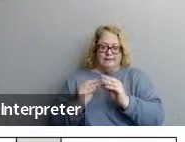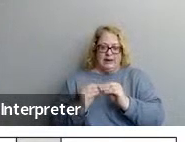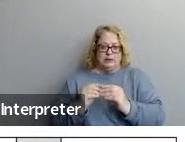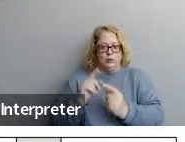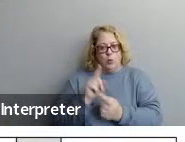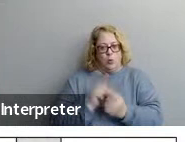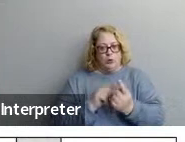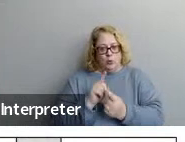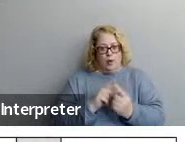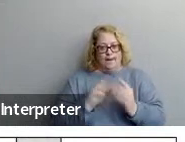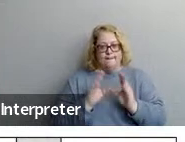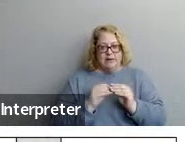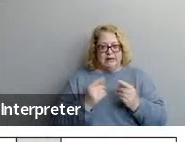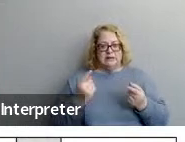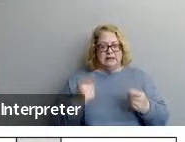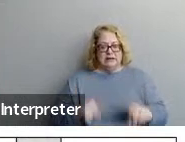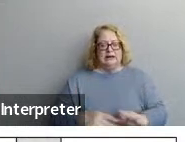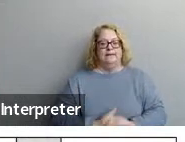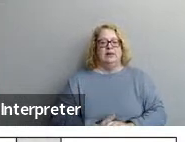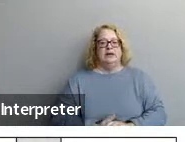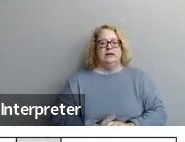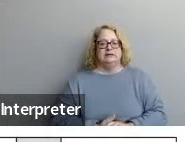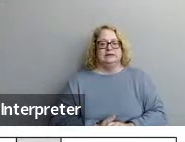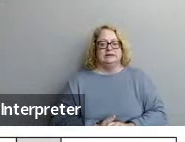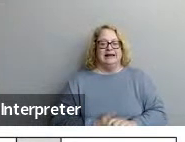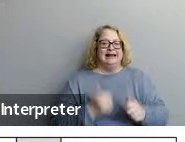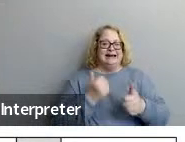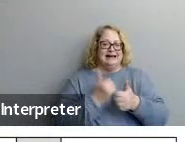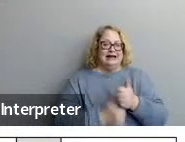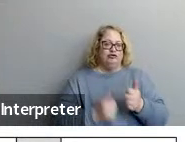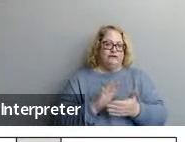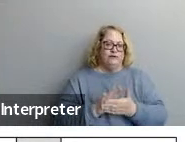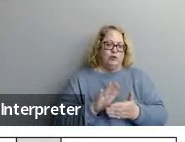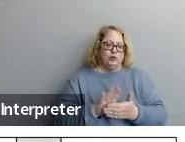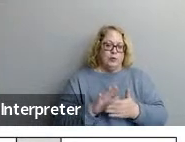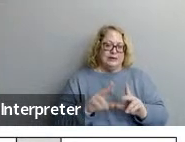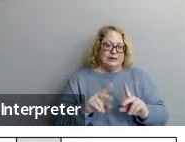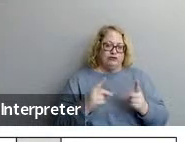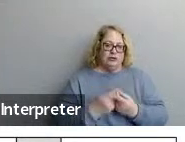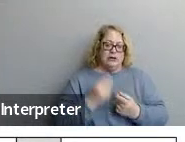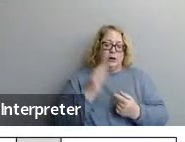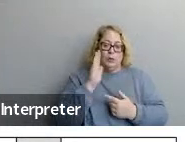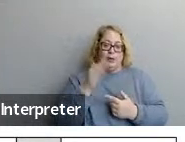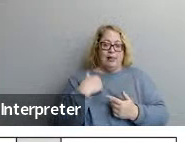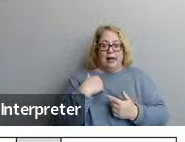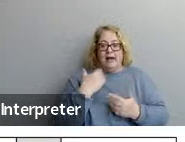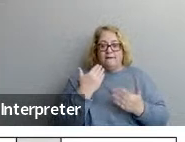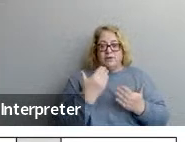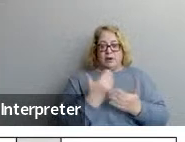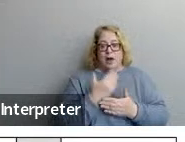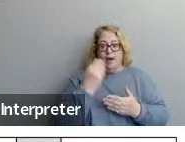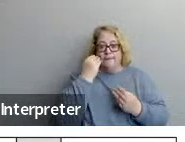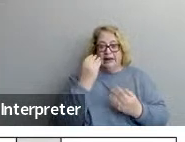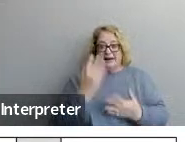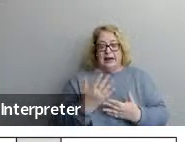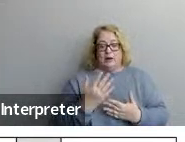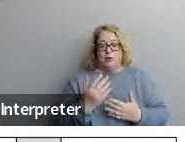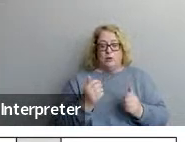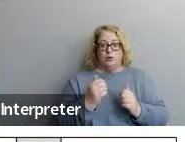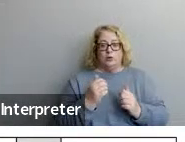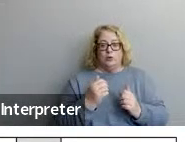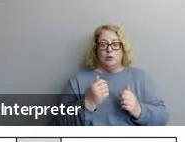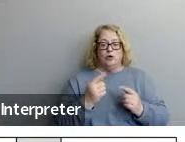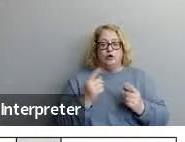those one-to-one meetings that take place in each of our school districts. And we will have an update to this information during the